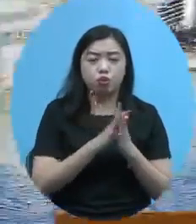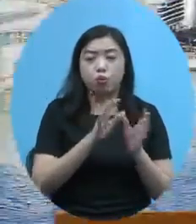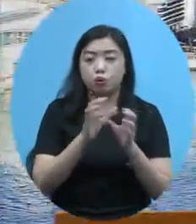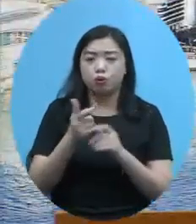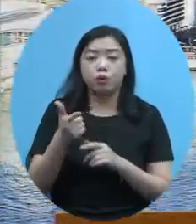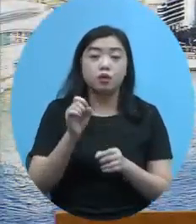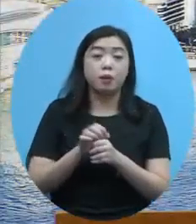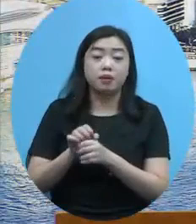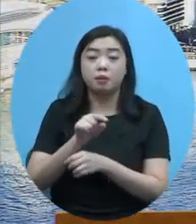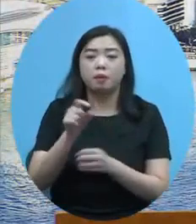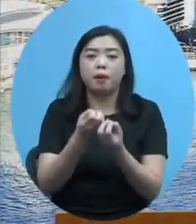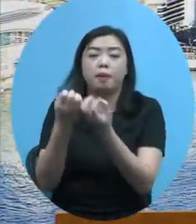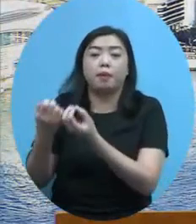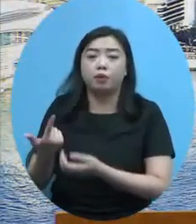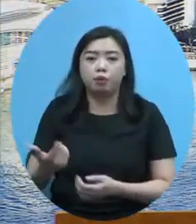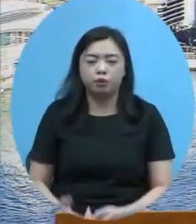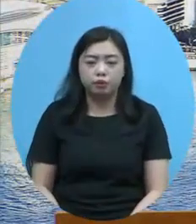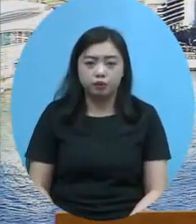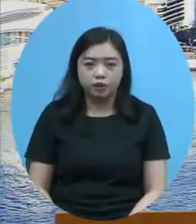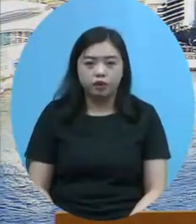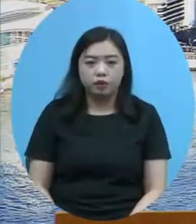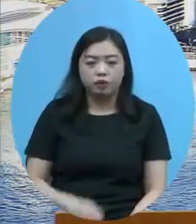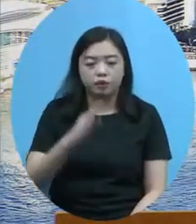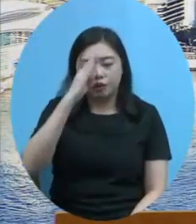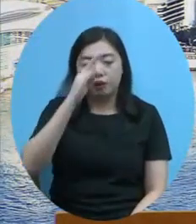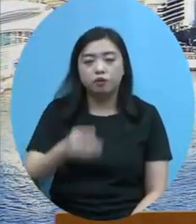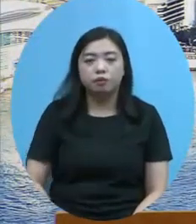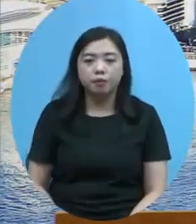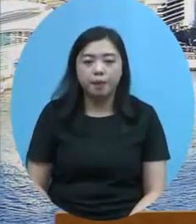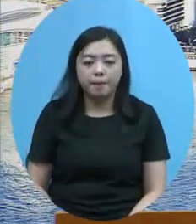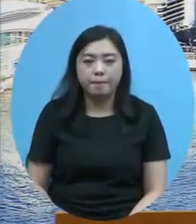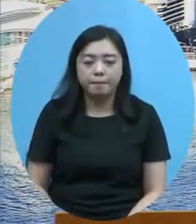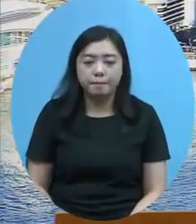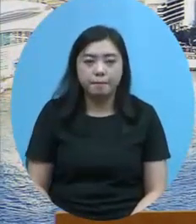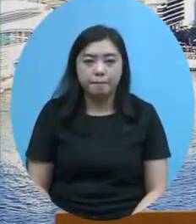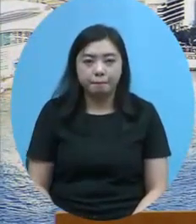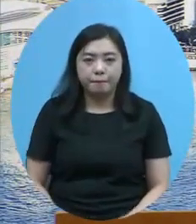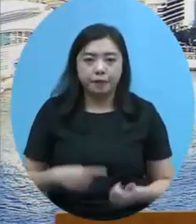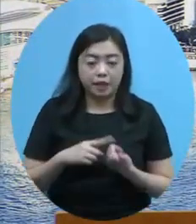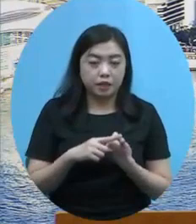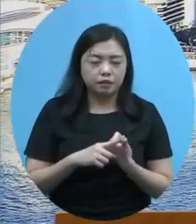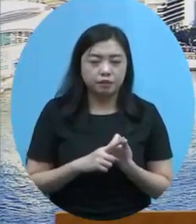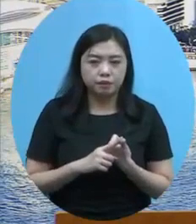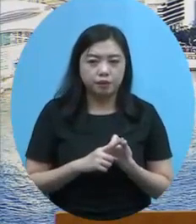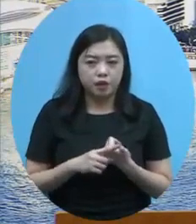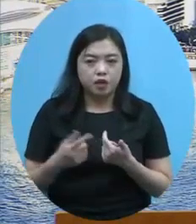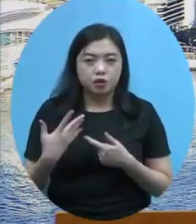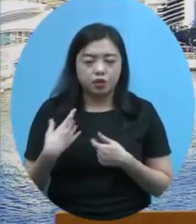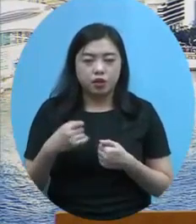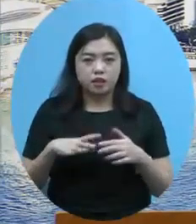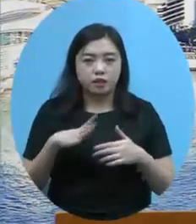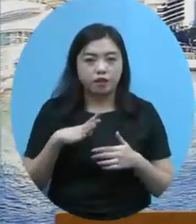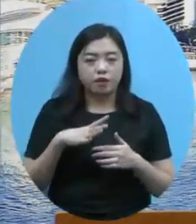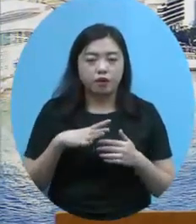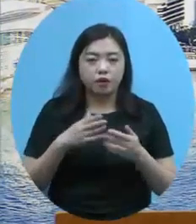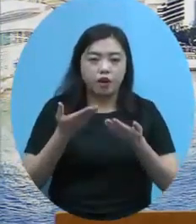Thank you for your question. For the first question on the increasing number of cases reported recently, we noted that